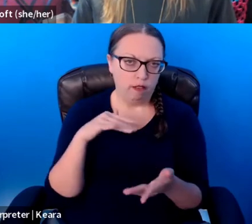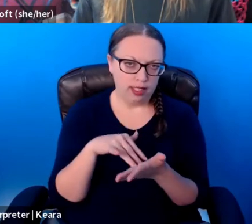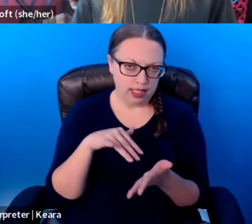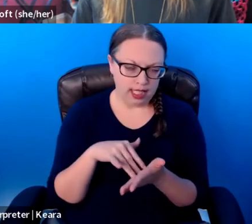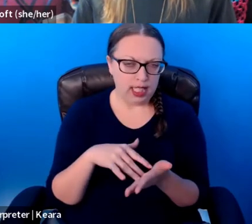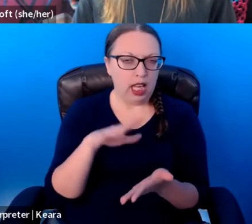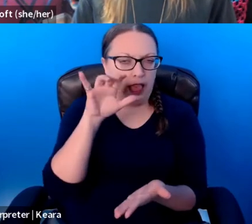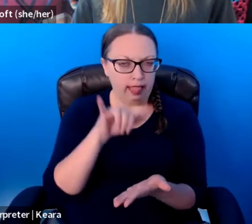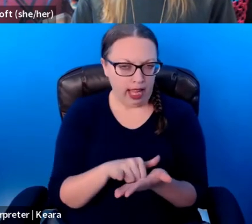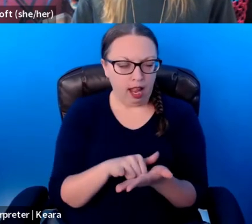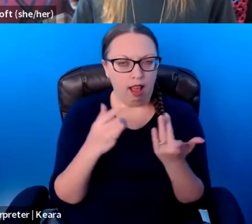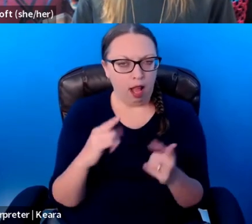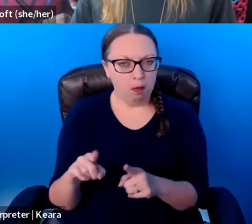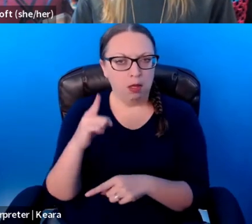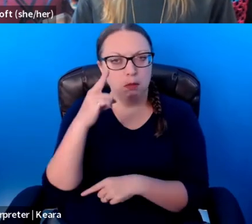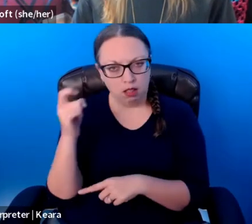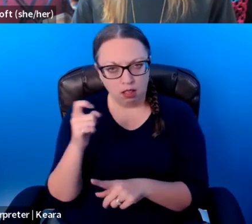because of the pandemic.